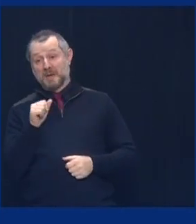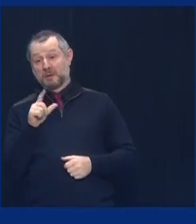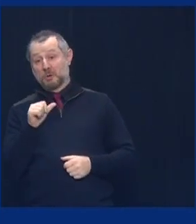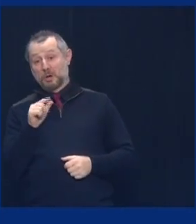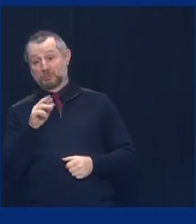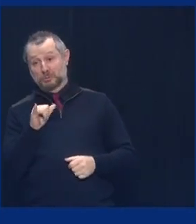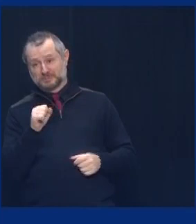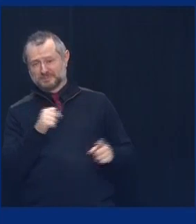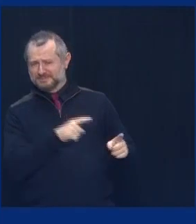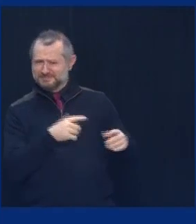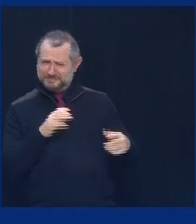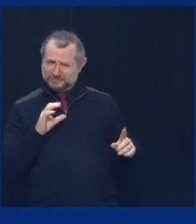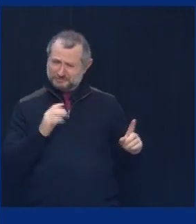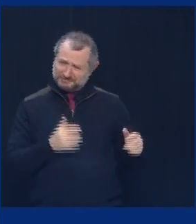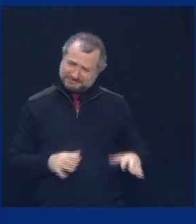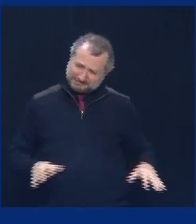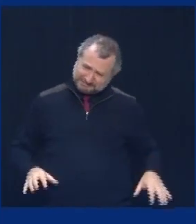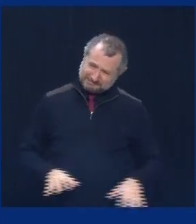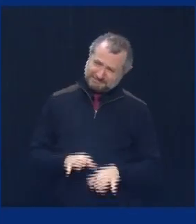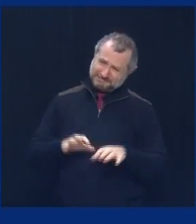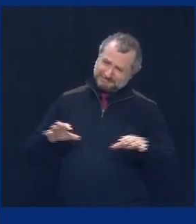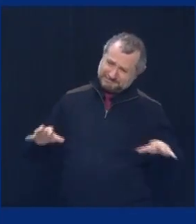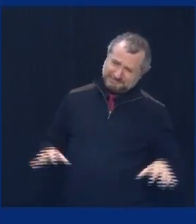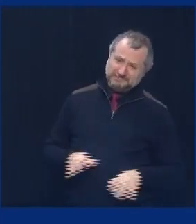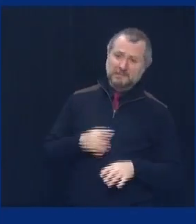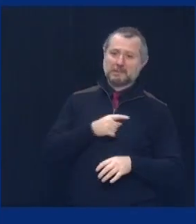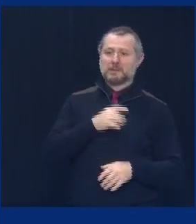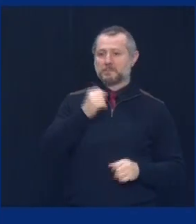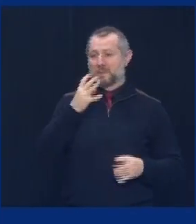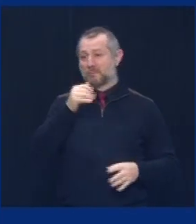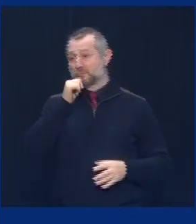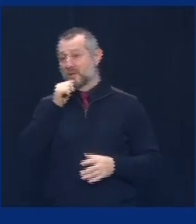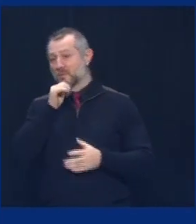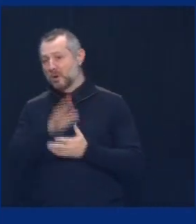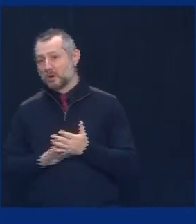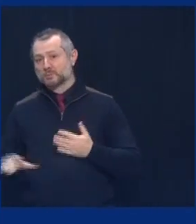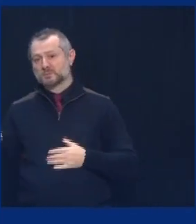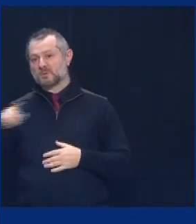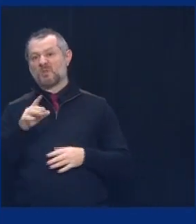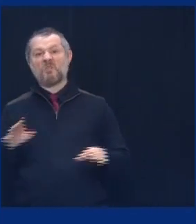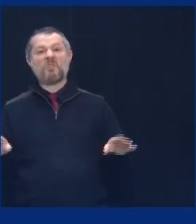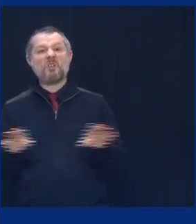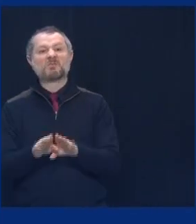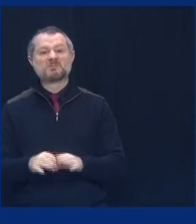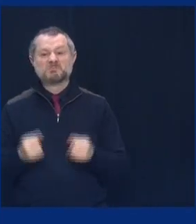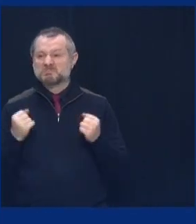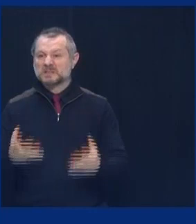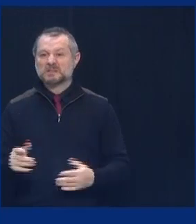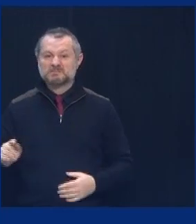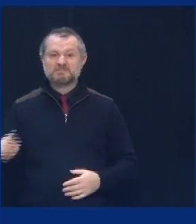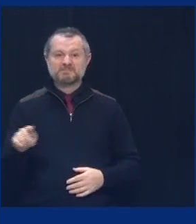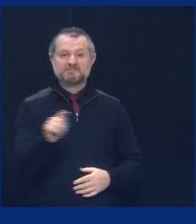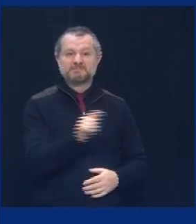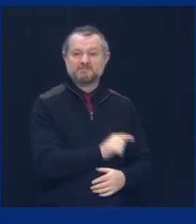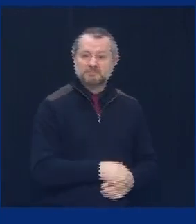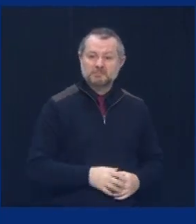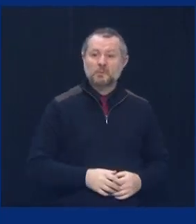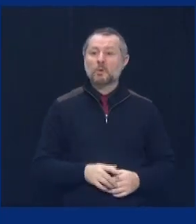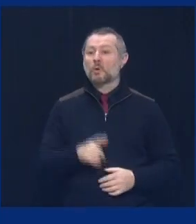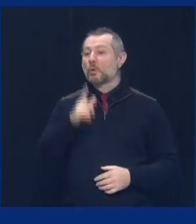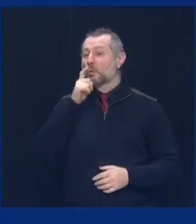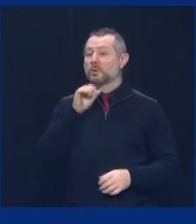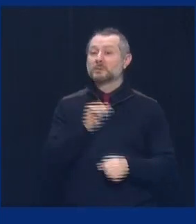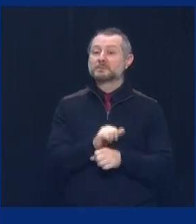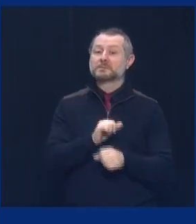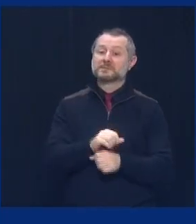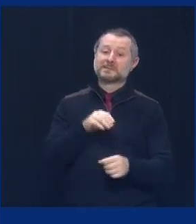extraordinary efforts. You have a lot of private colleges that are basically closed now. Education employees,